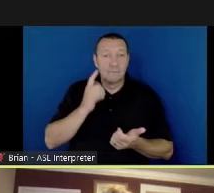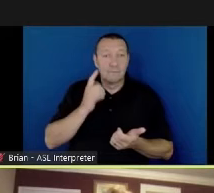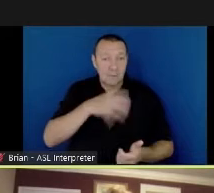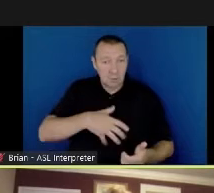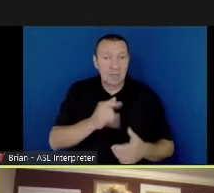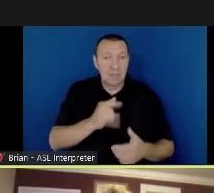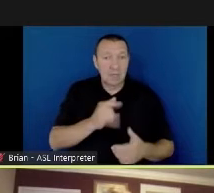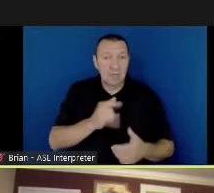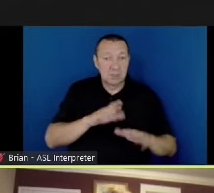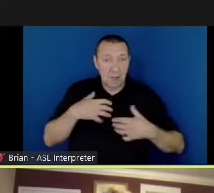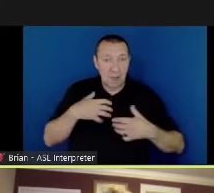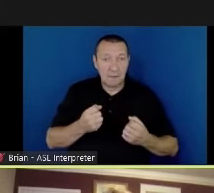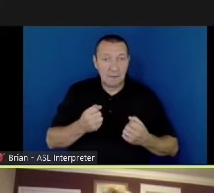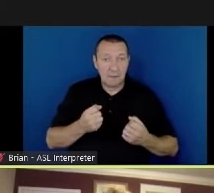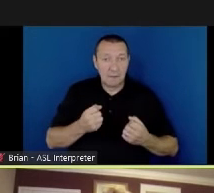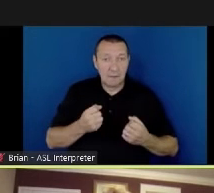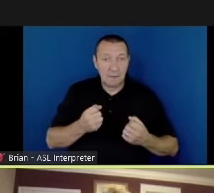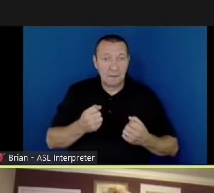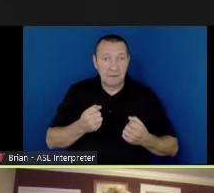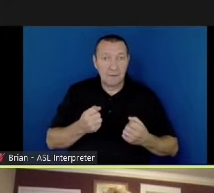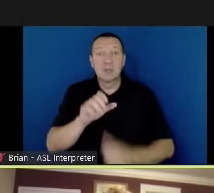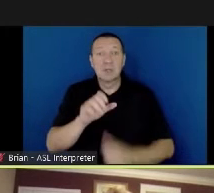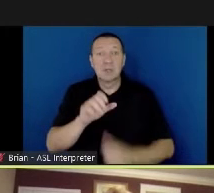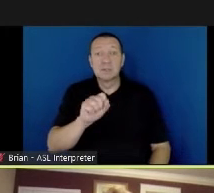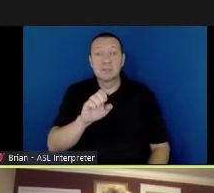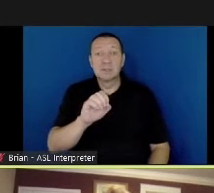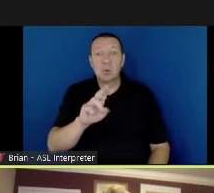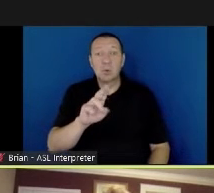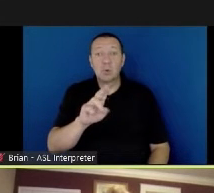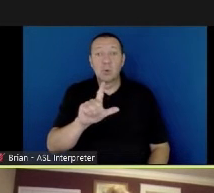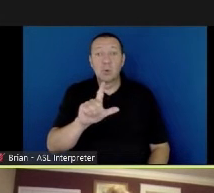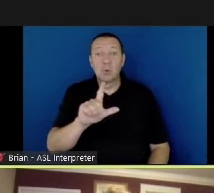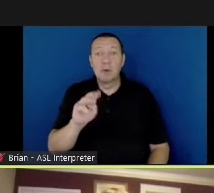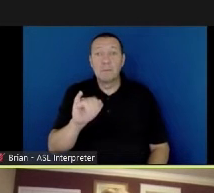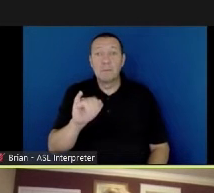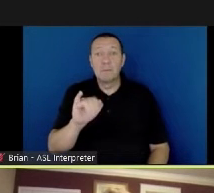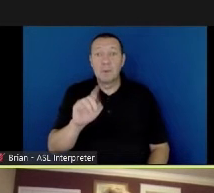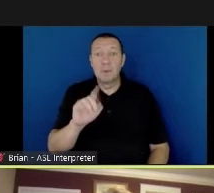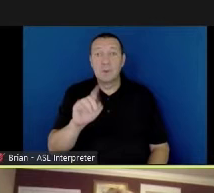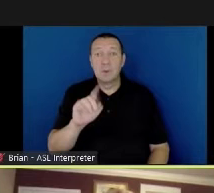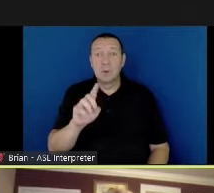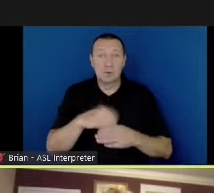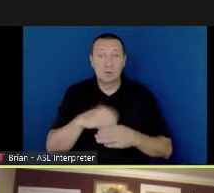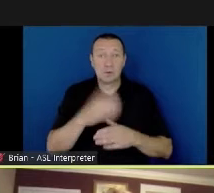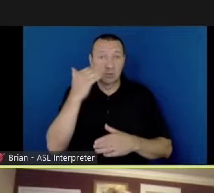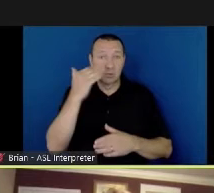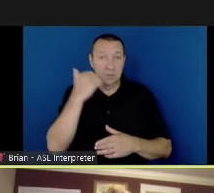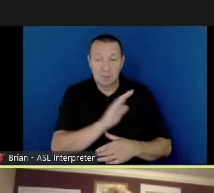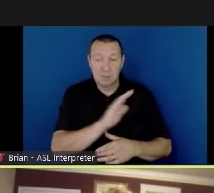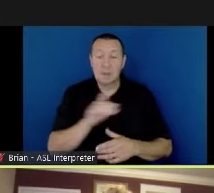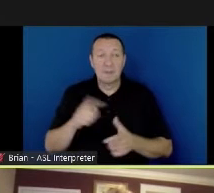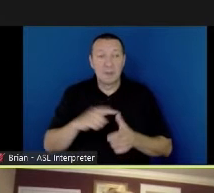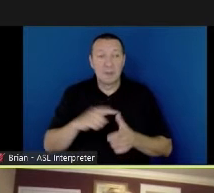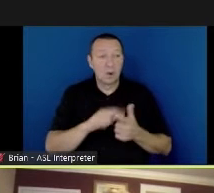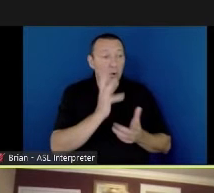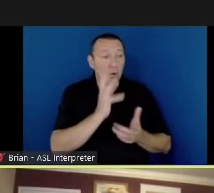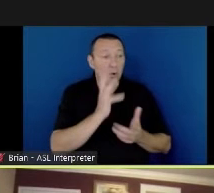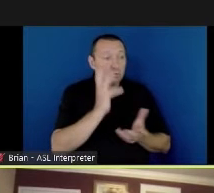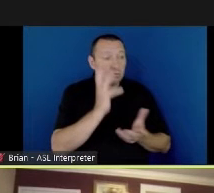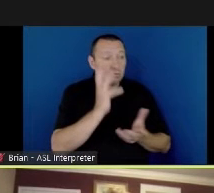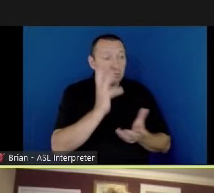the sole midwife in rural Korea. And then she went on, based on that experience, to develop a career in global